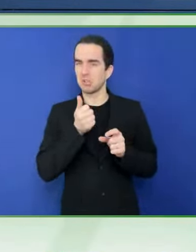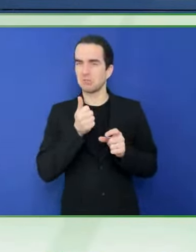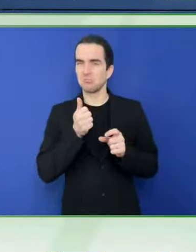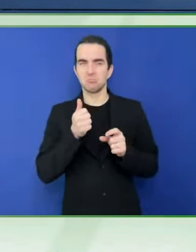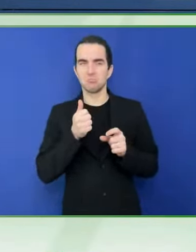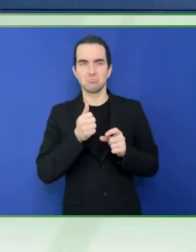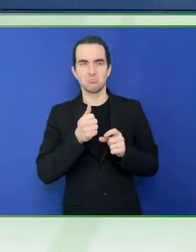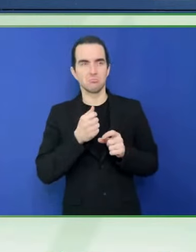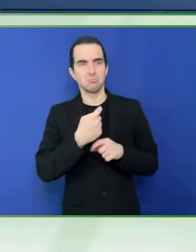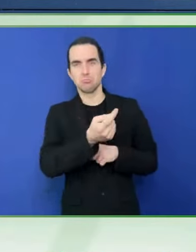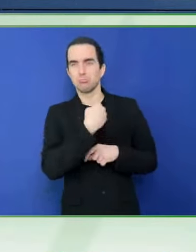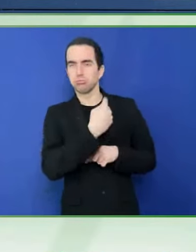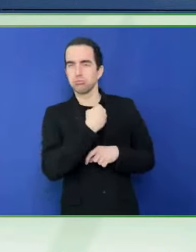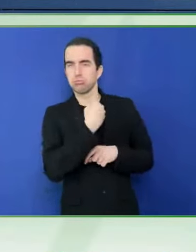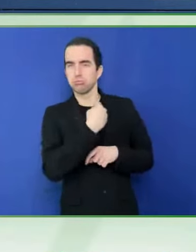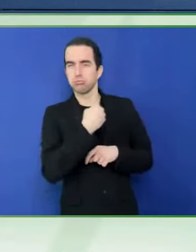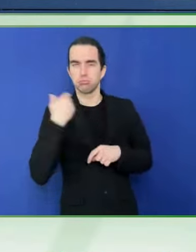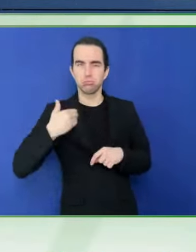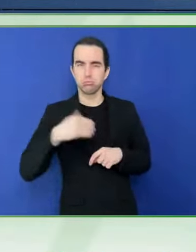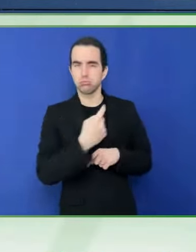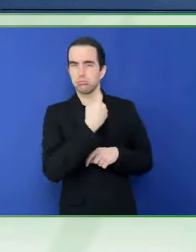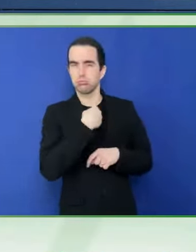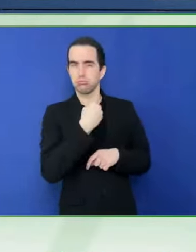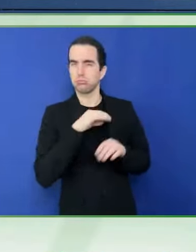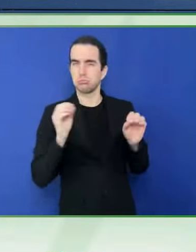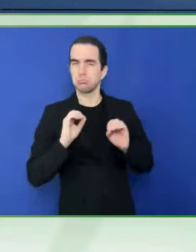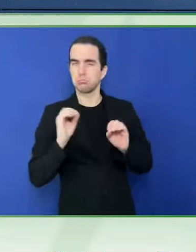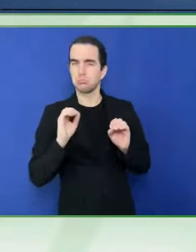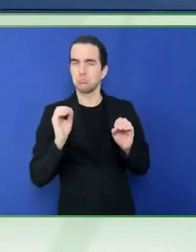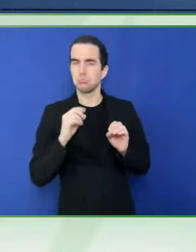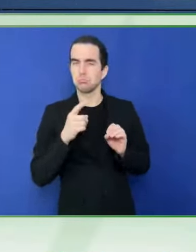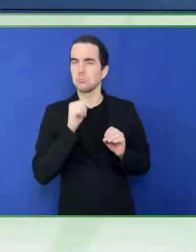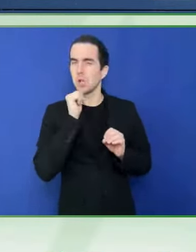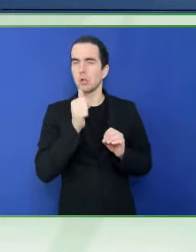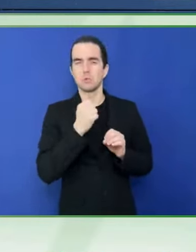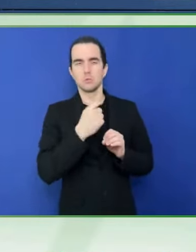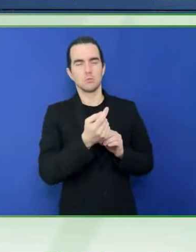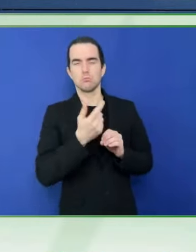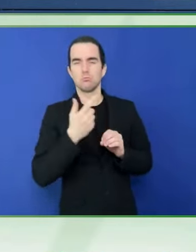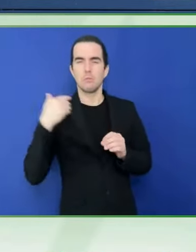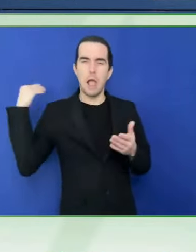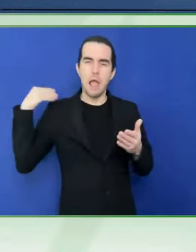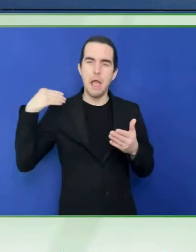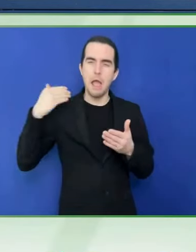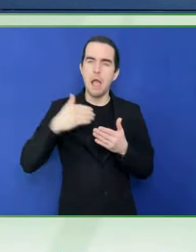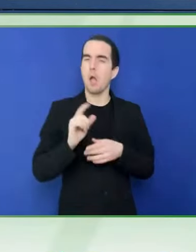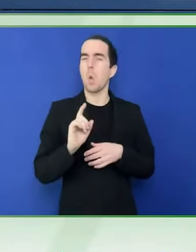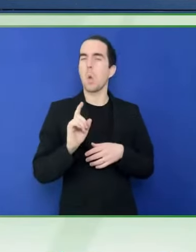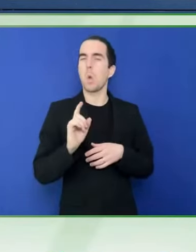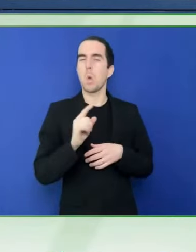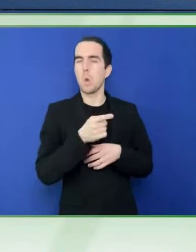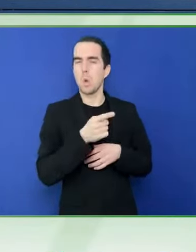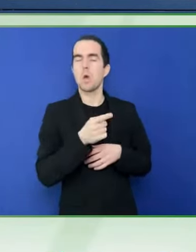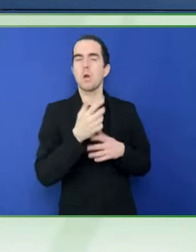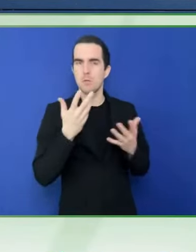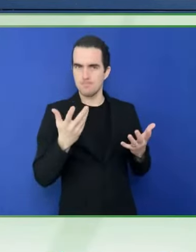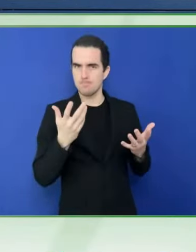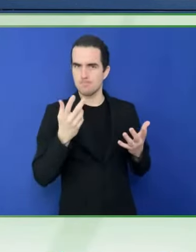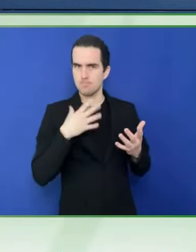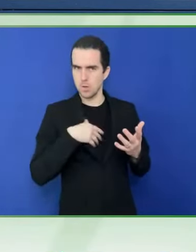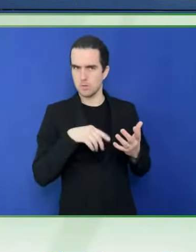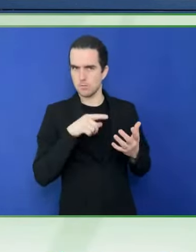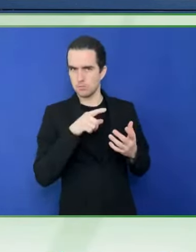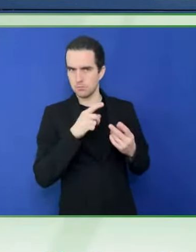launched a few years ago together with telling officially to our passengers that we don't